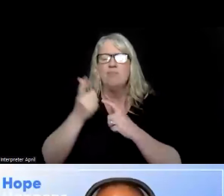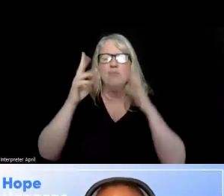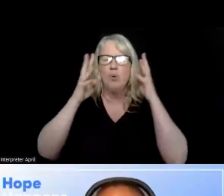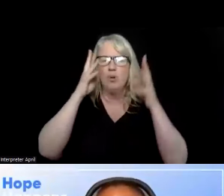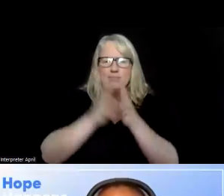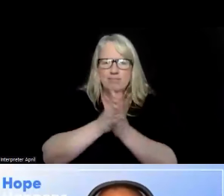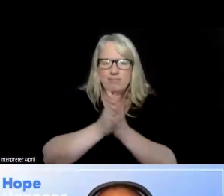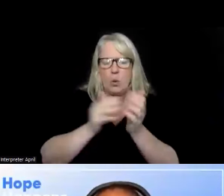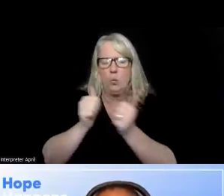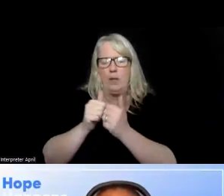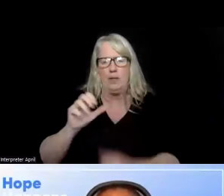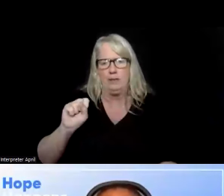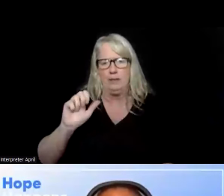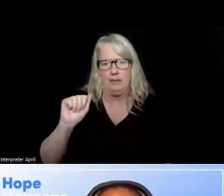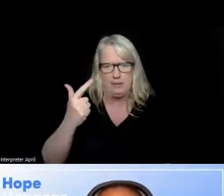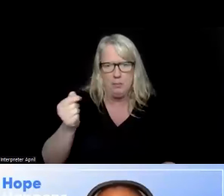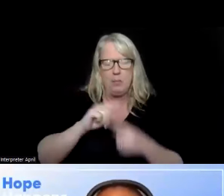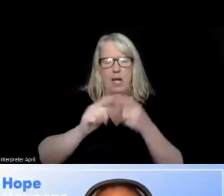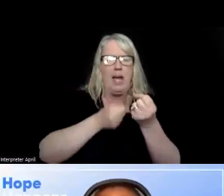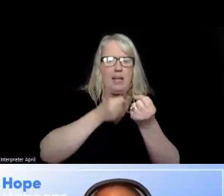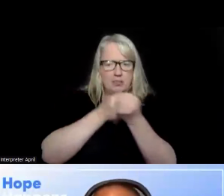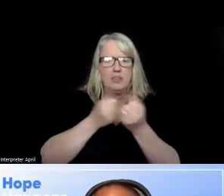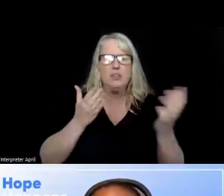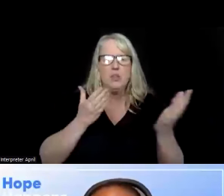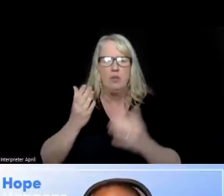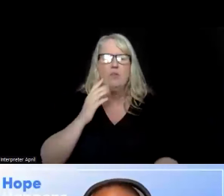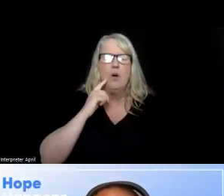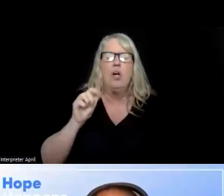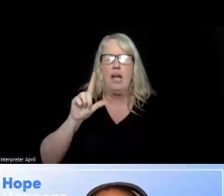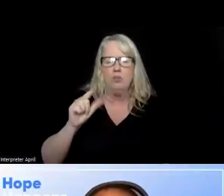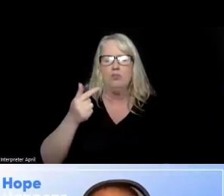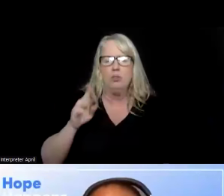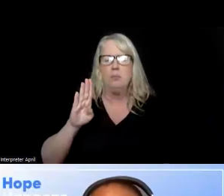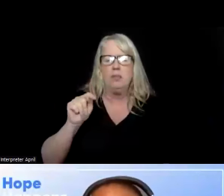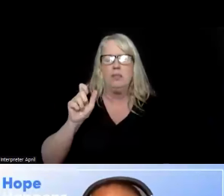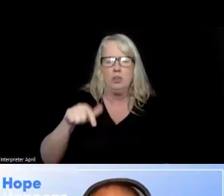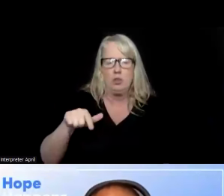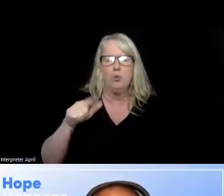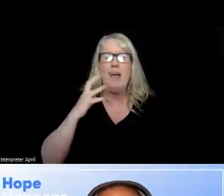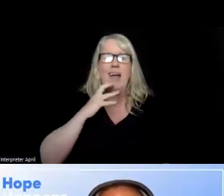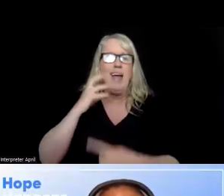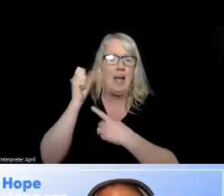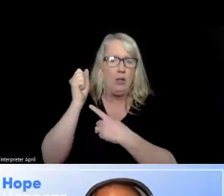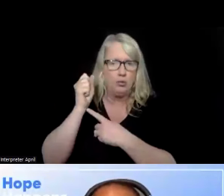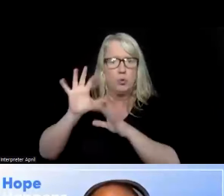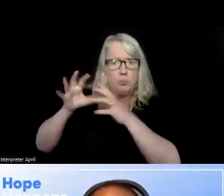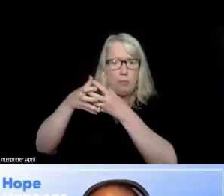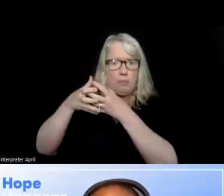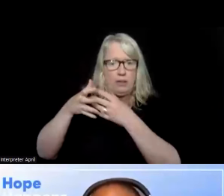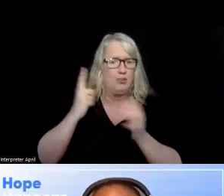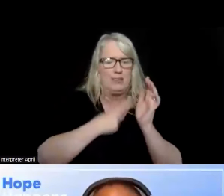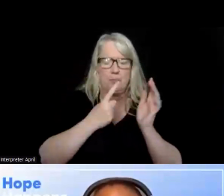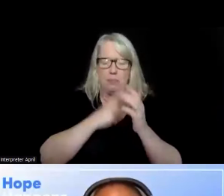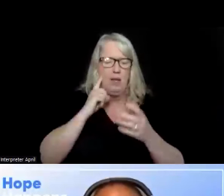with SAGE, Advocacy and Services for LGBTQ Elders, which is a population that we often sometimes don't get a part of